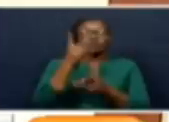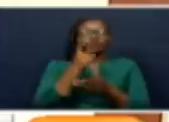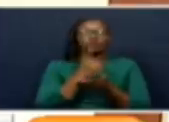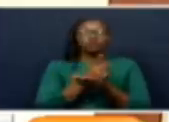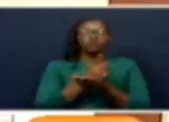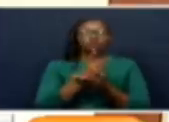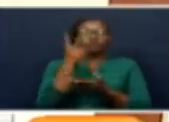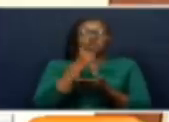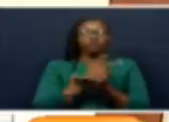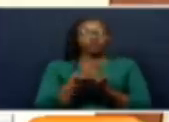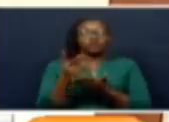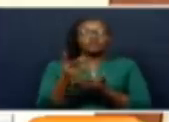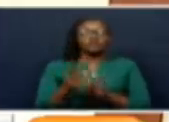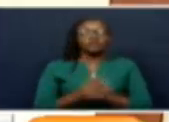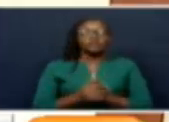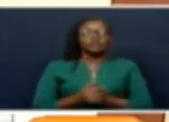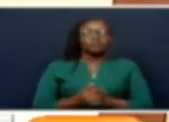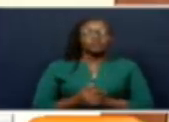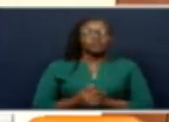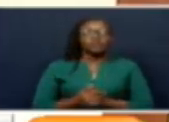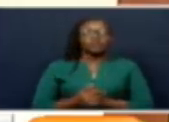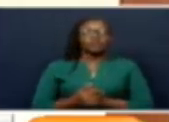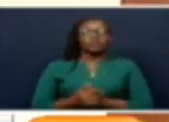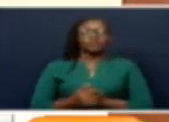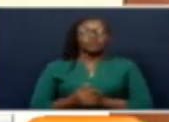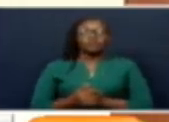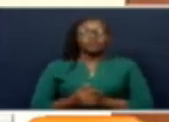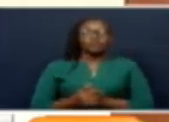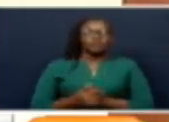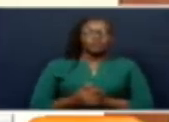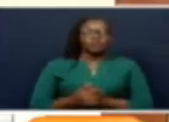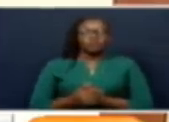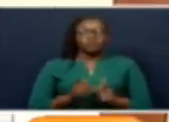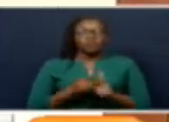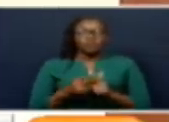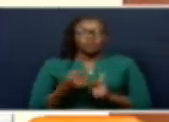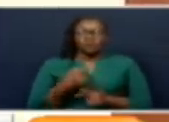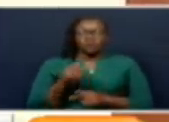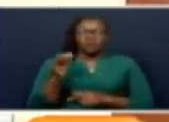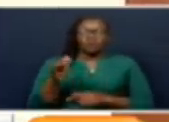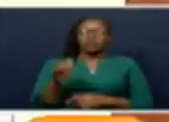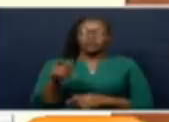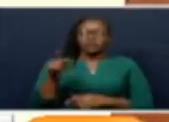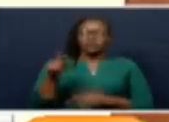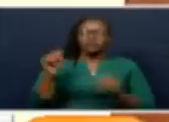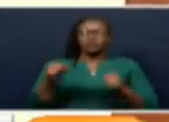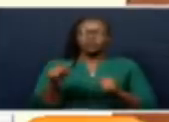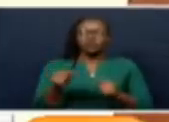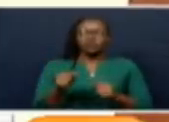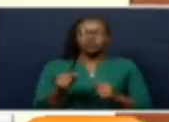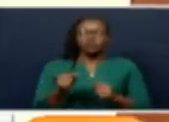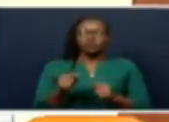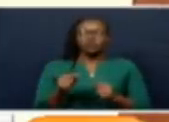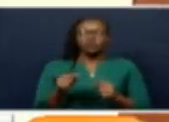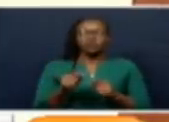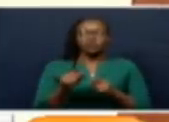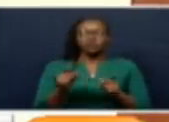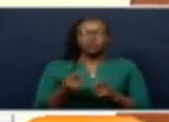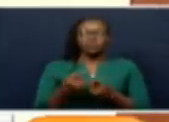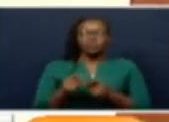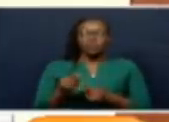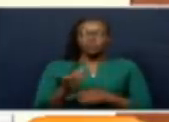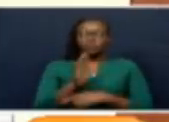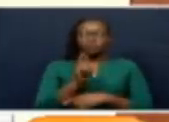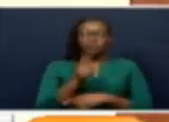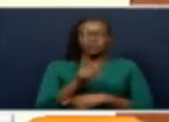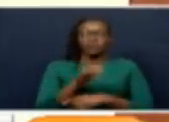leadership. Mm. You see the editorial they used to write against KANU. Mm. What he did, he told his KANU friends that let us have our own newspaper.